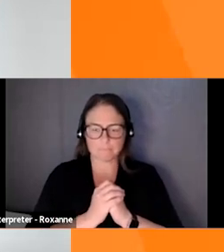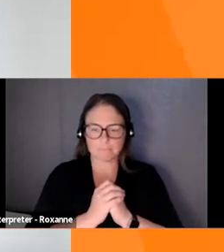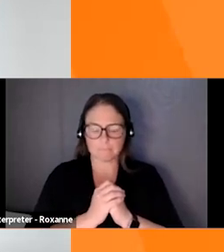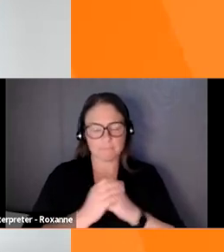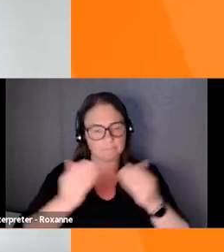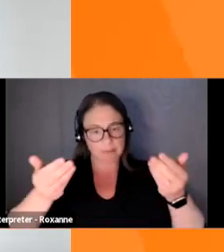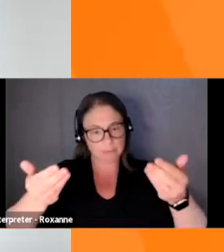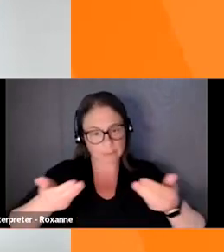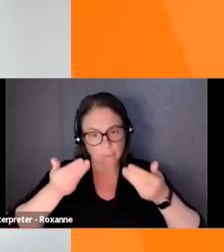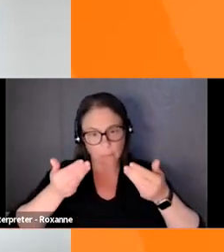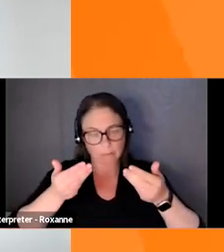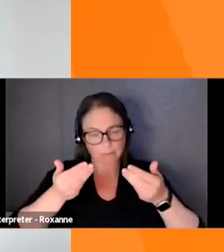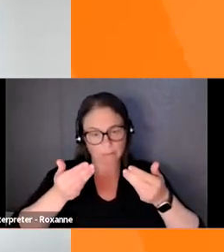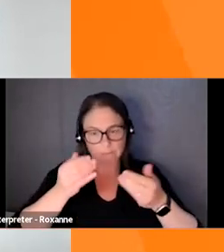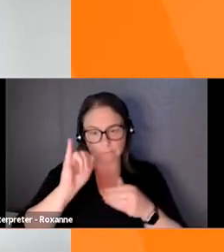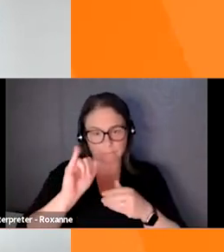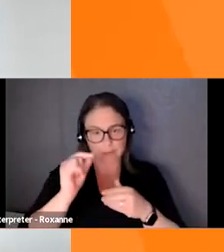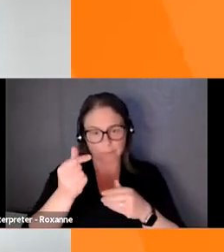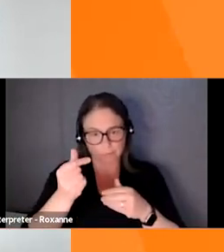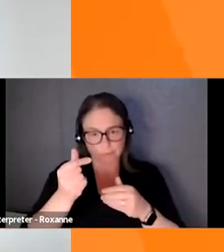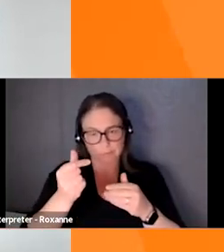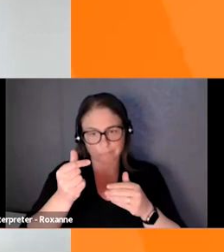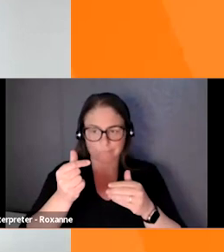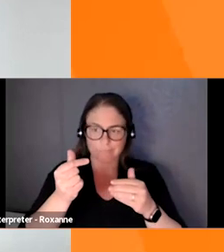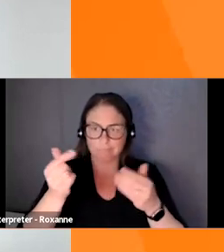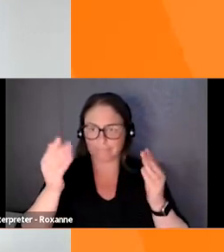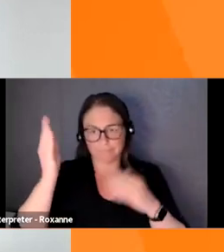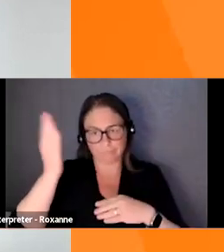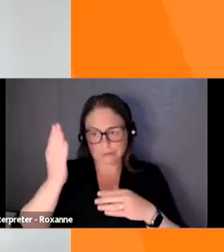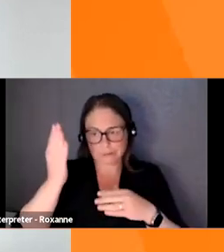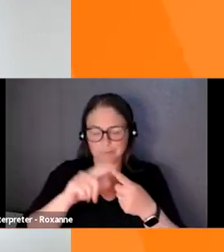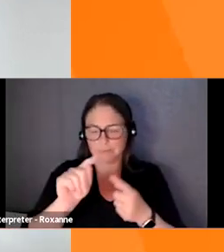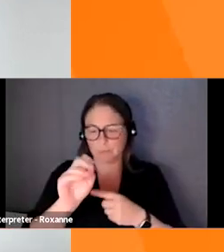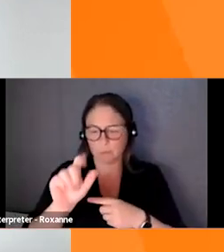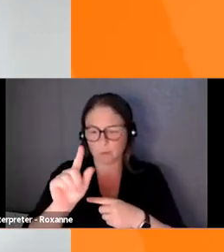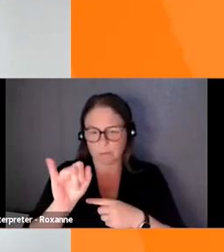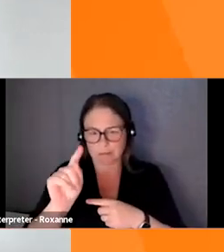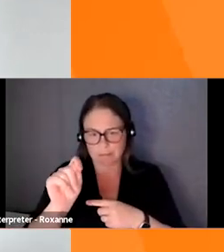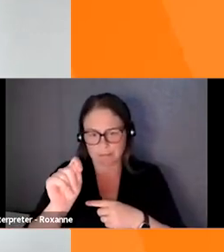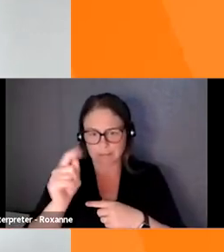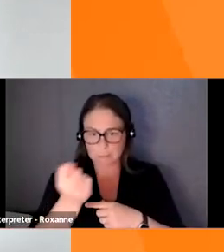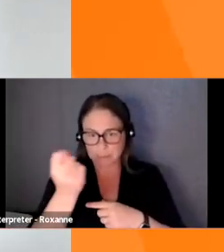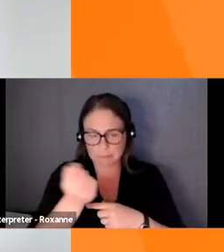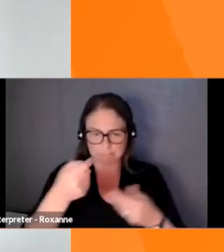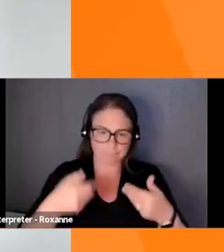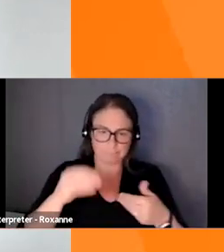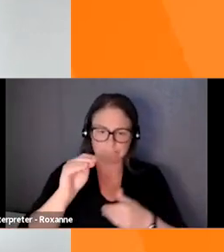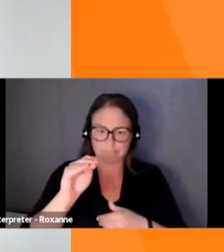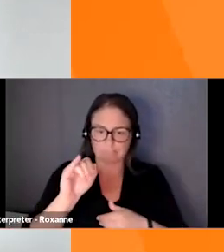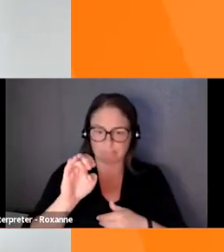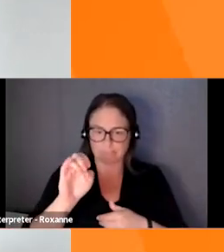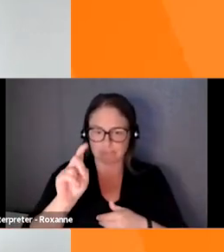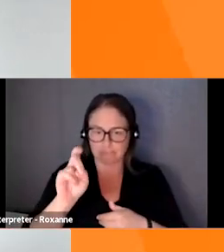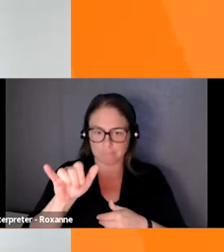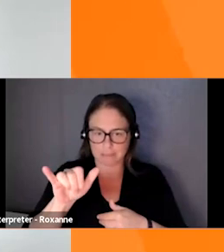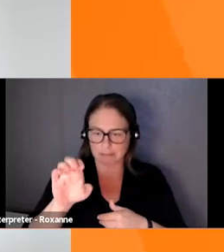Welcome to Innovation Guelph Presents Toolkit Tuesday. My name is Mickey Campo. I am the Director of